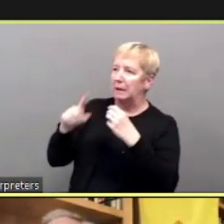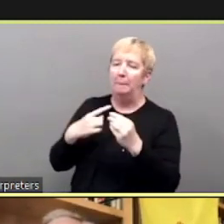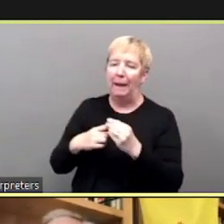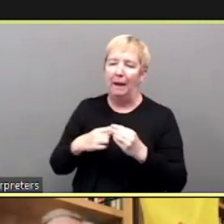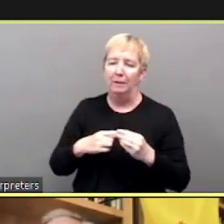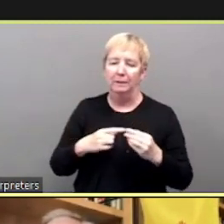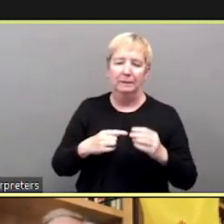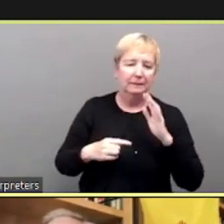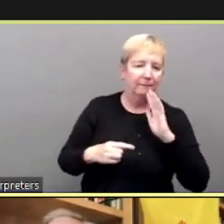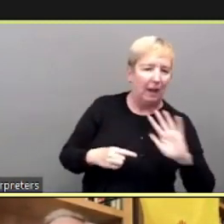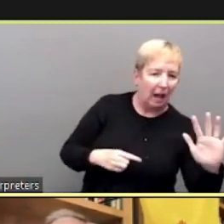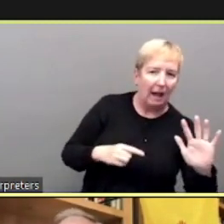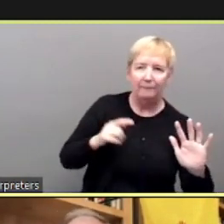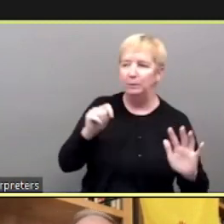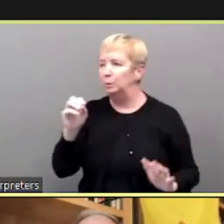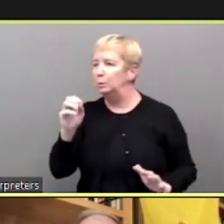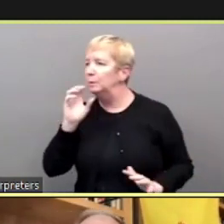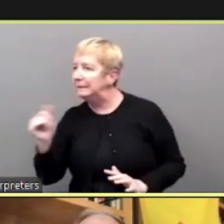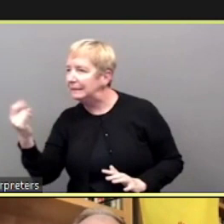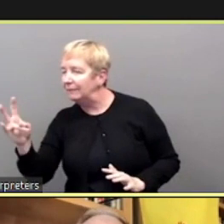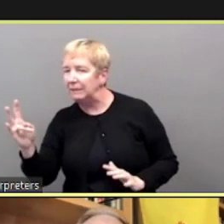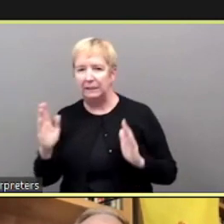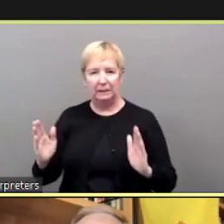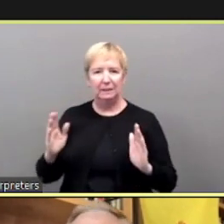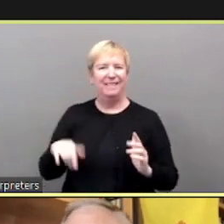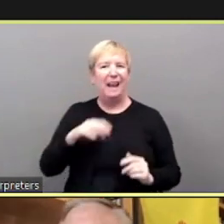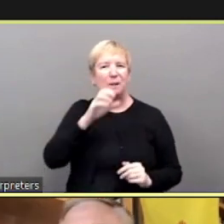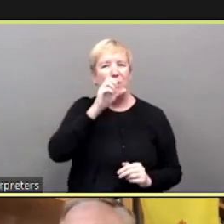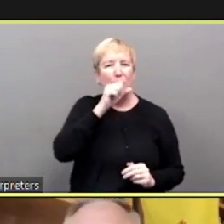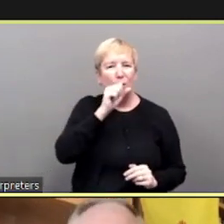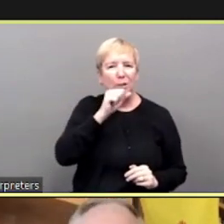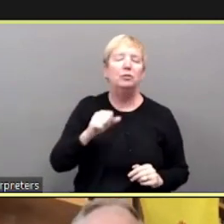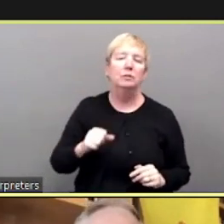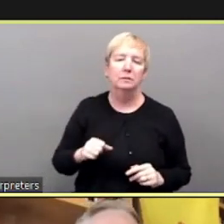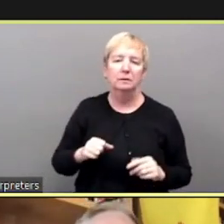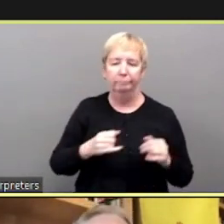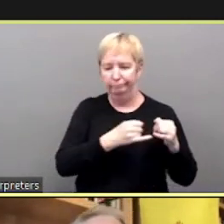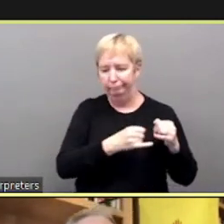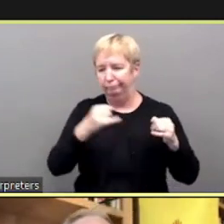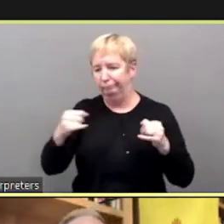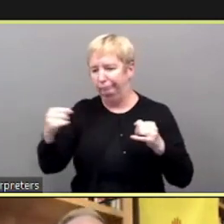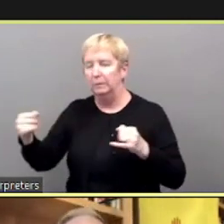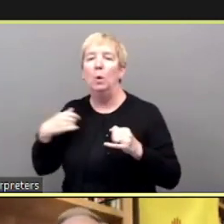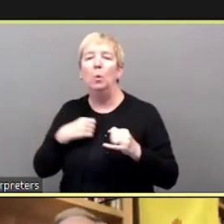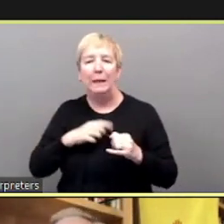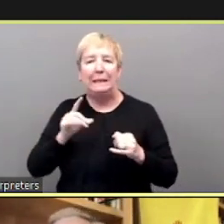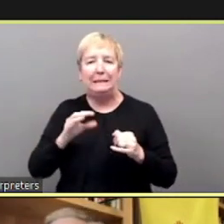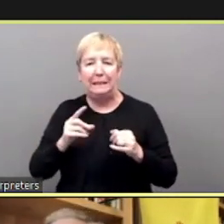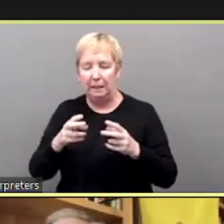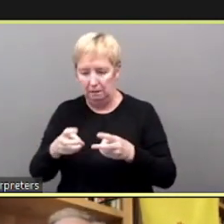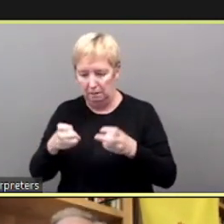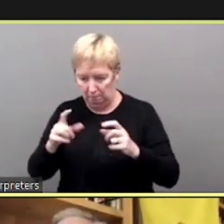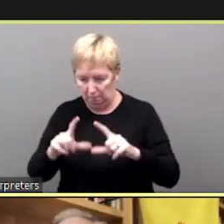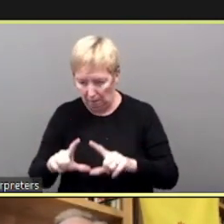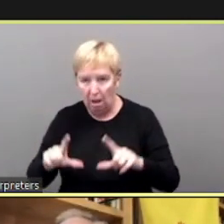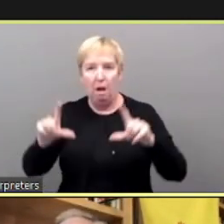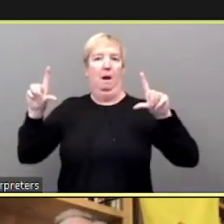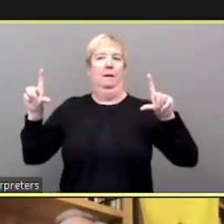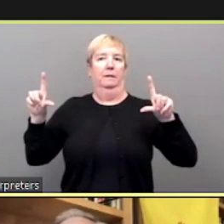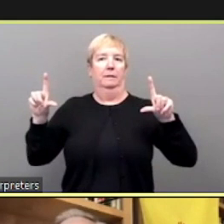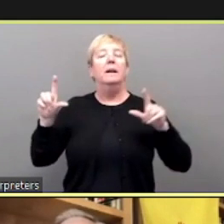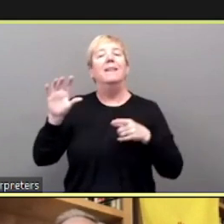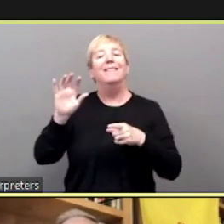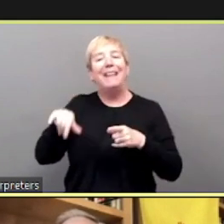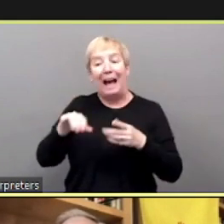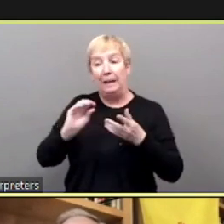to 17-year-olds. That's that orange group. We pulled apart the data in detail. Over the past 10 weeks, the